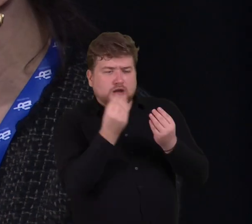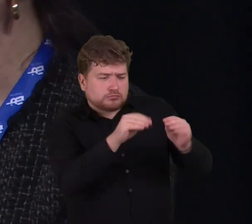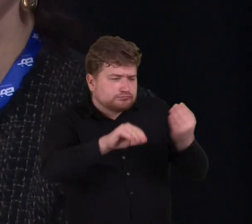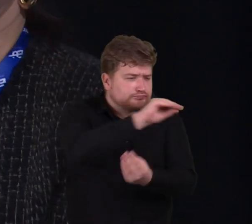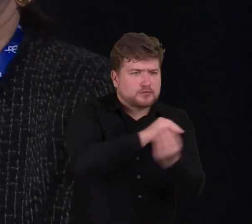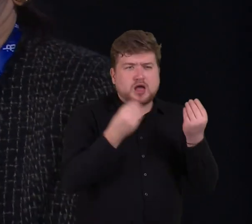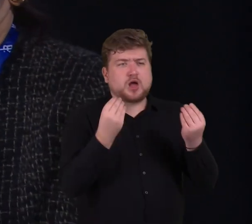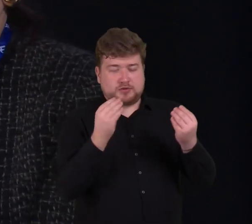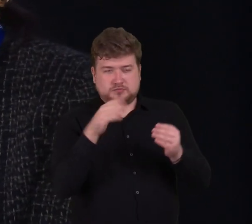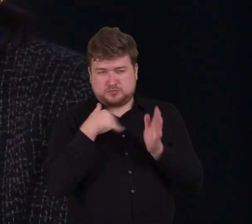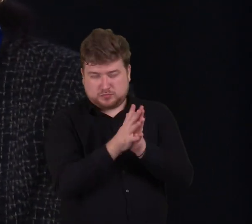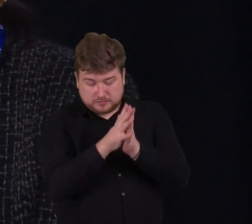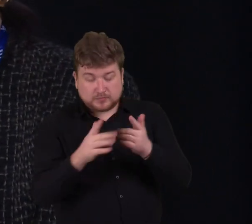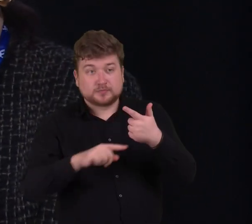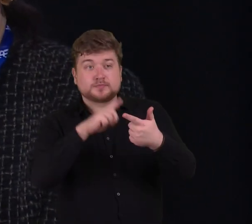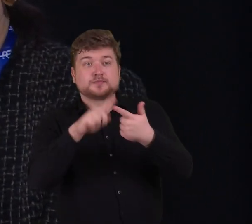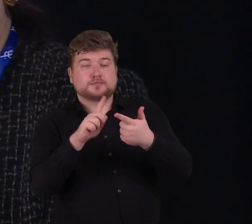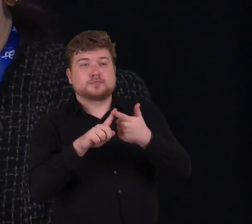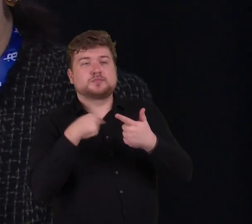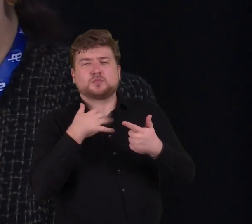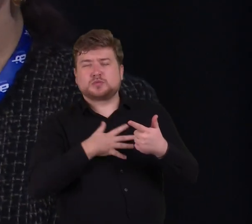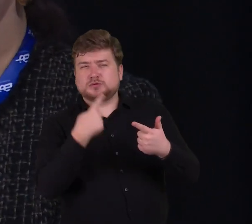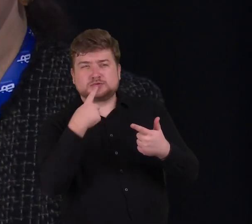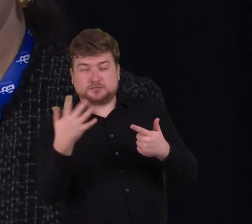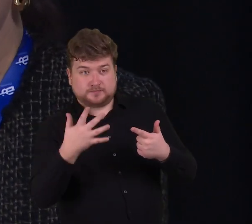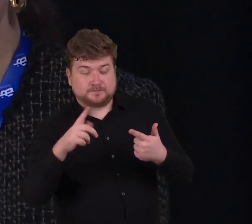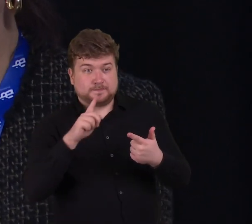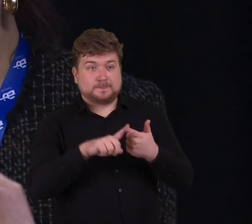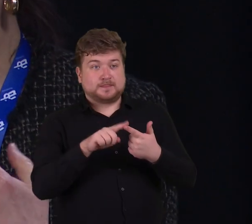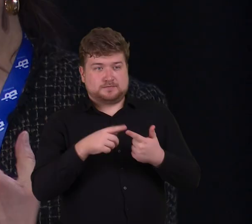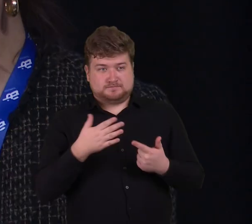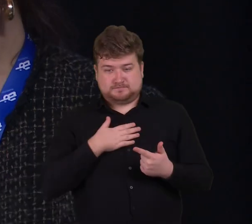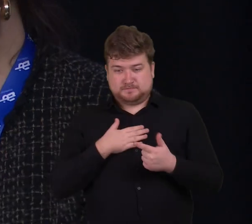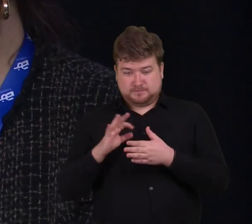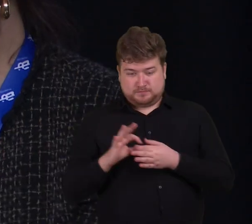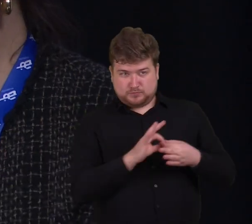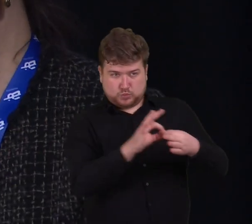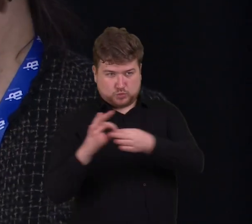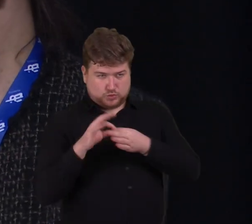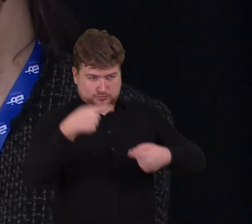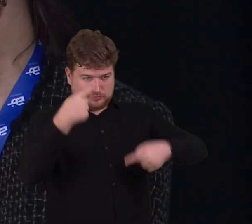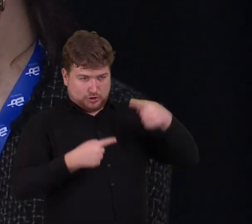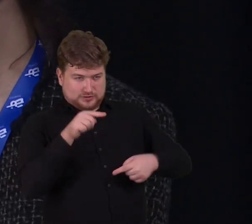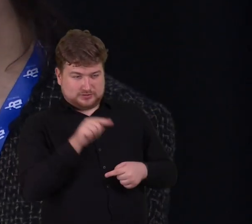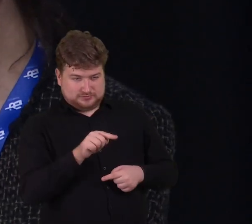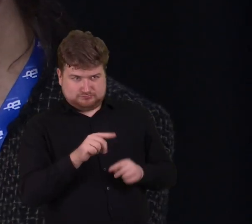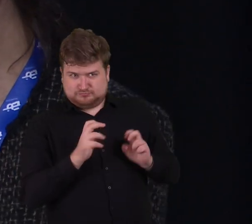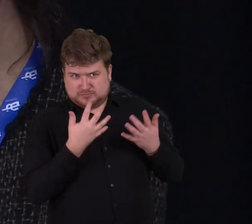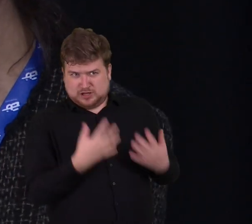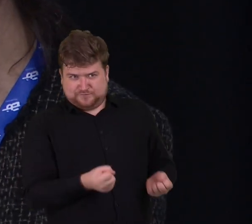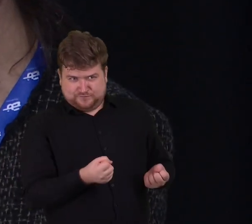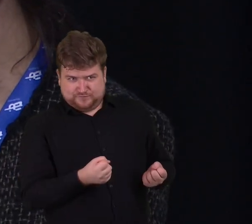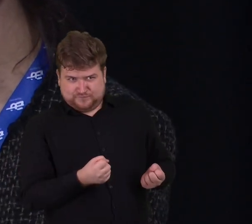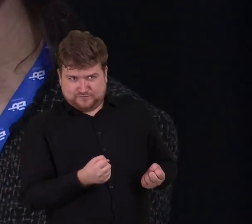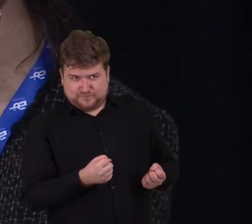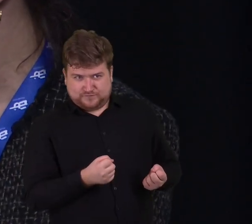linked. So first, in 2014, so we gave to the regions the major part of